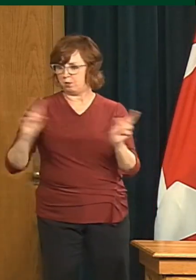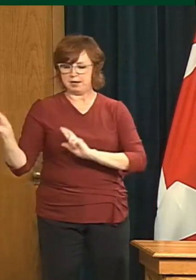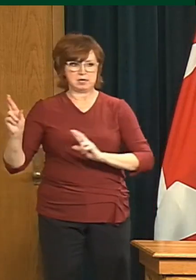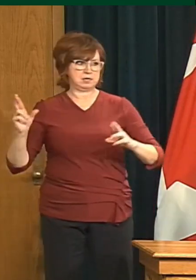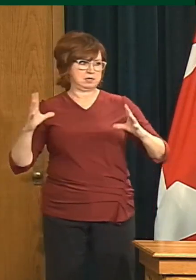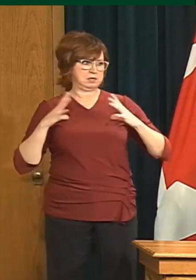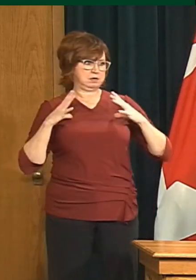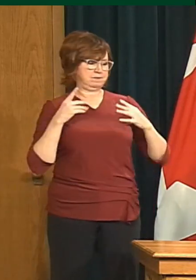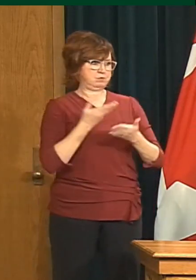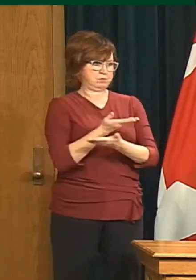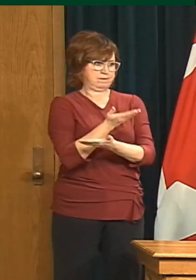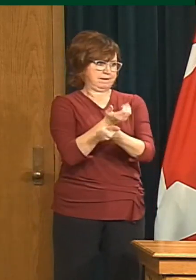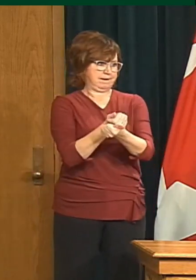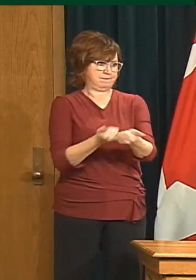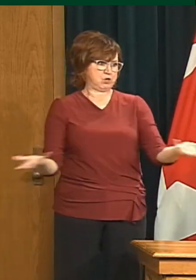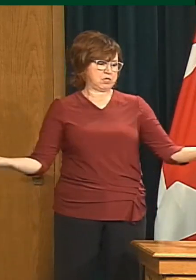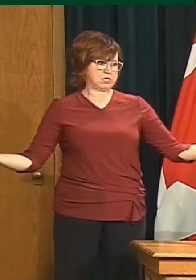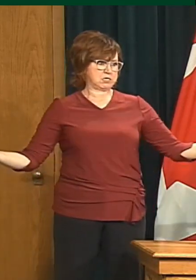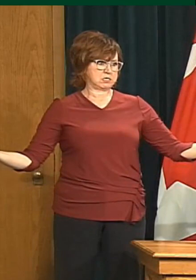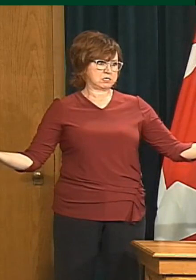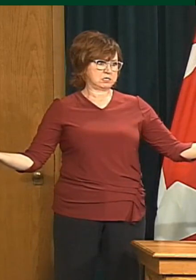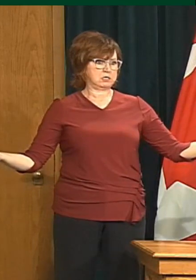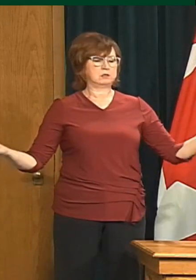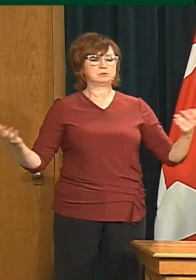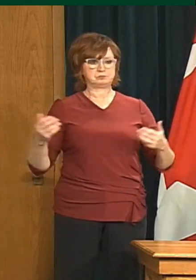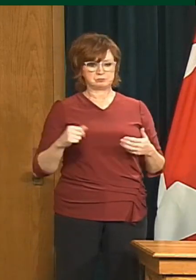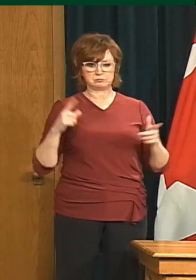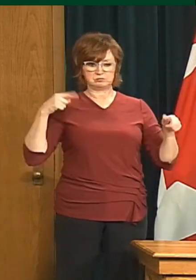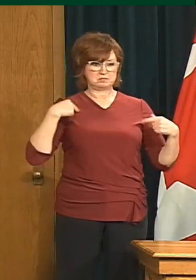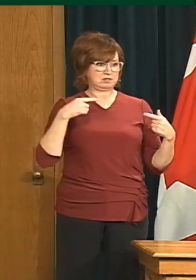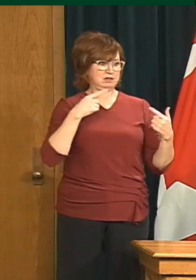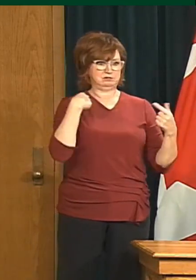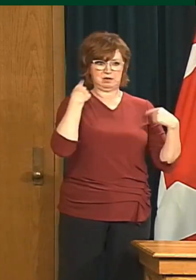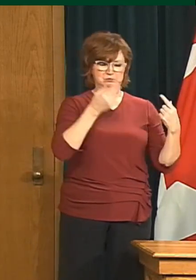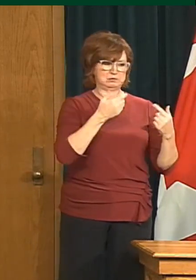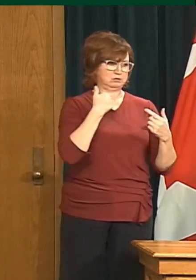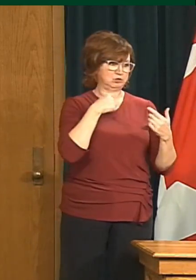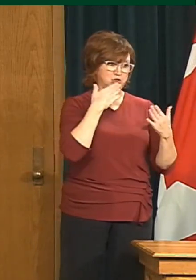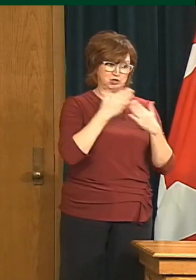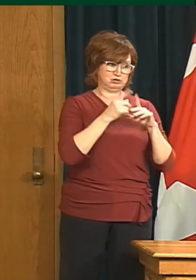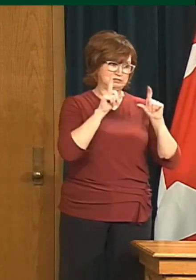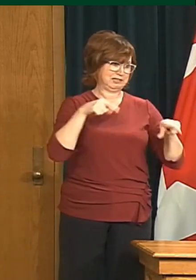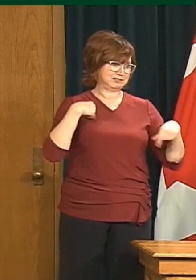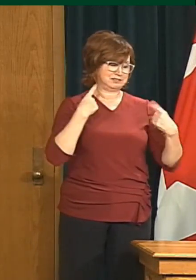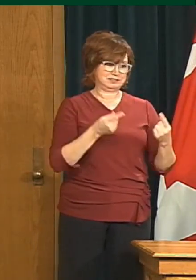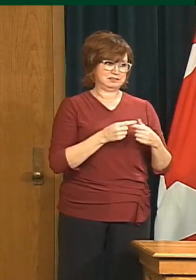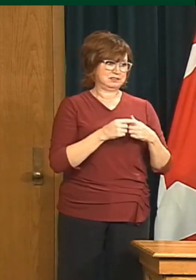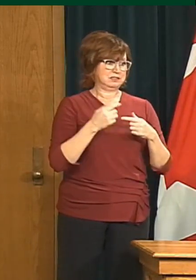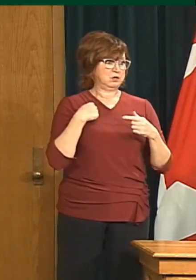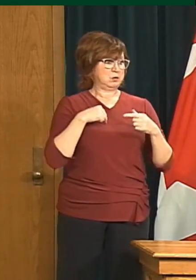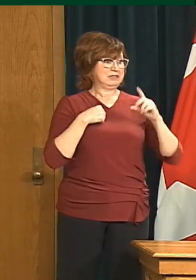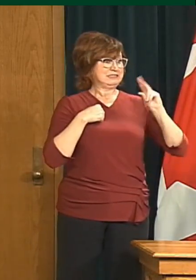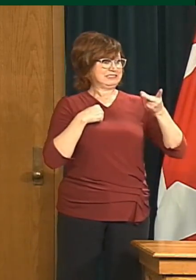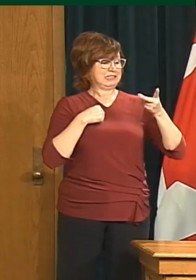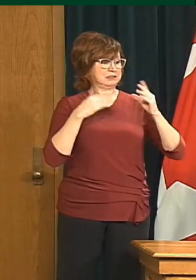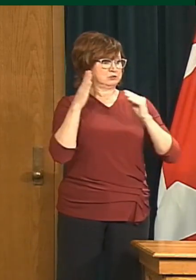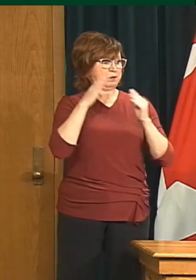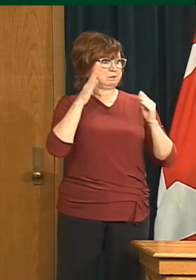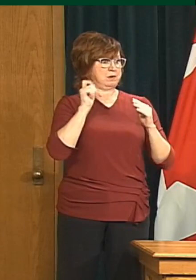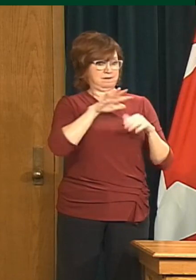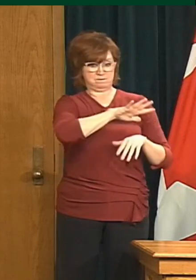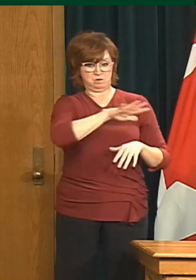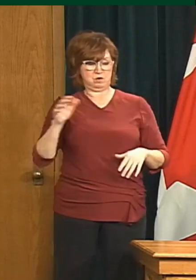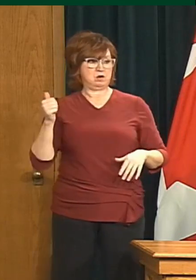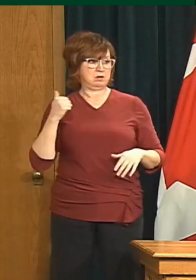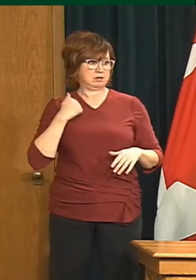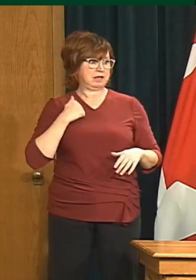having adequate testing, and we have had adequate testing here in the province. We're the second highest in the nation. The resources are there with respect to contact